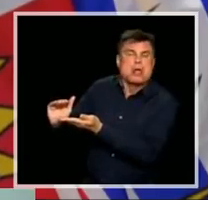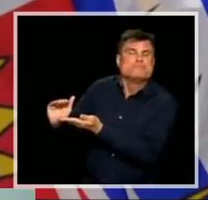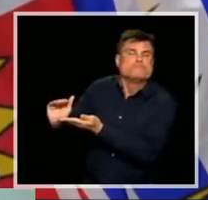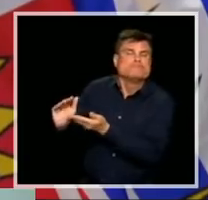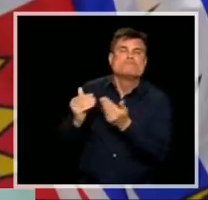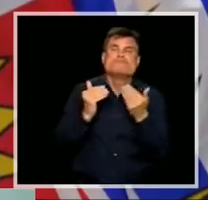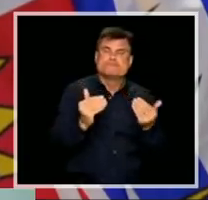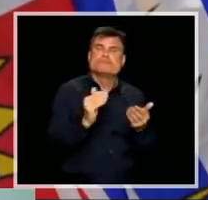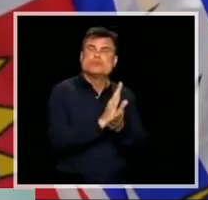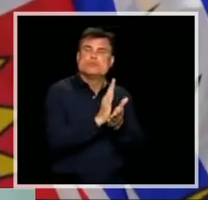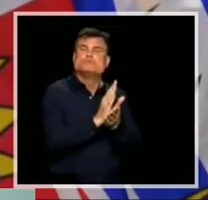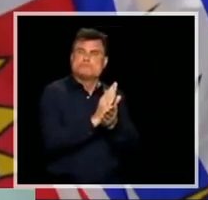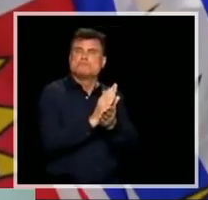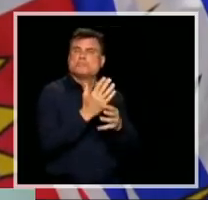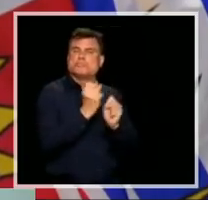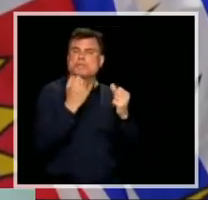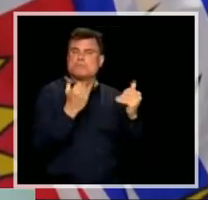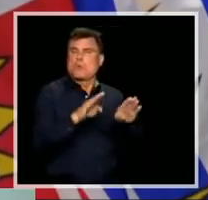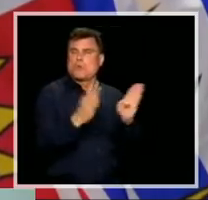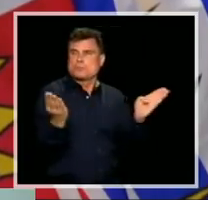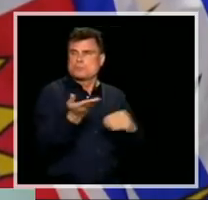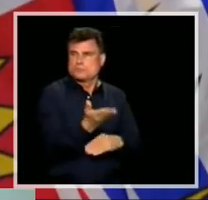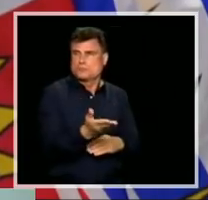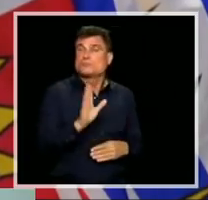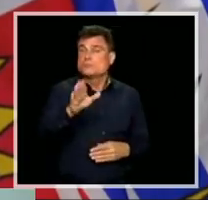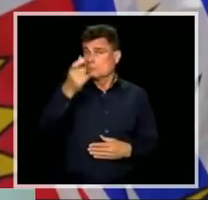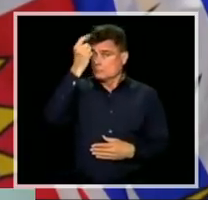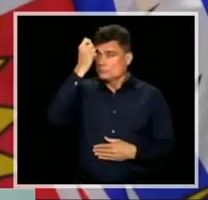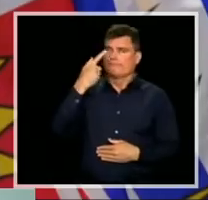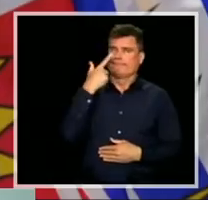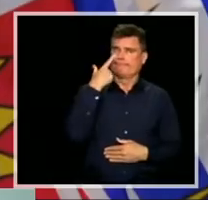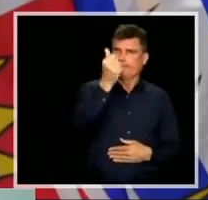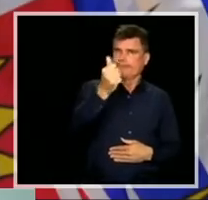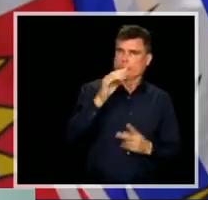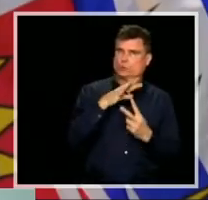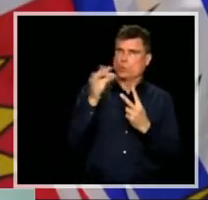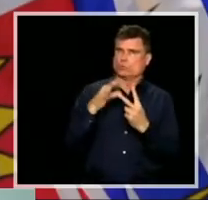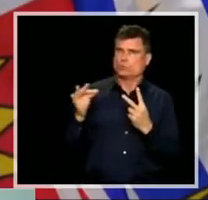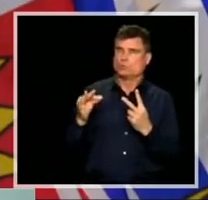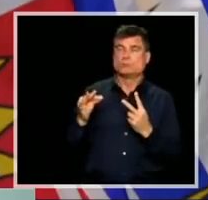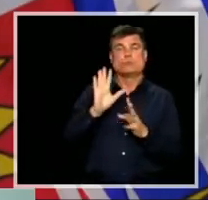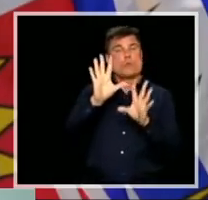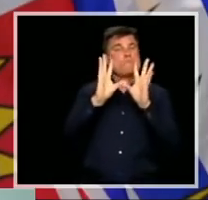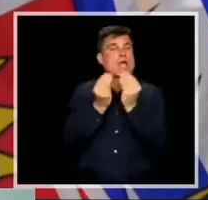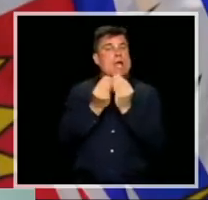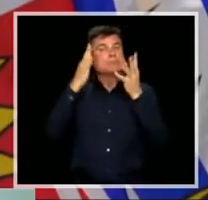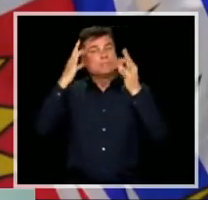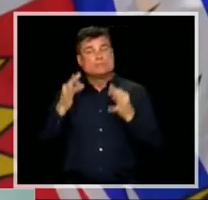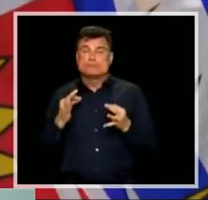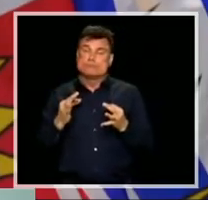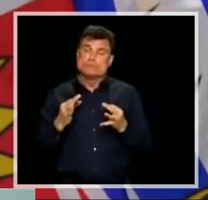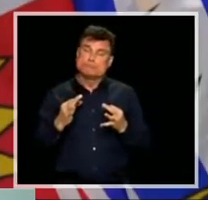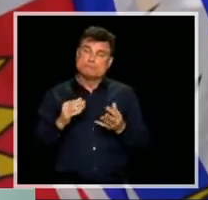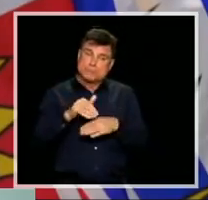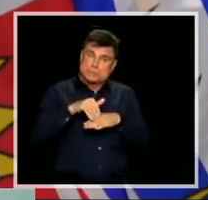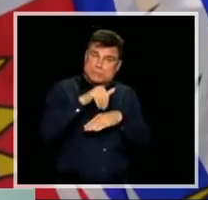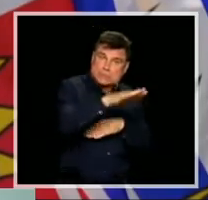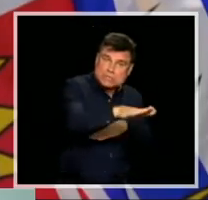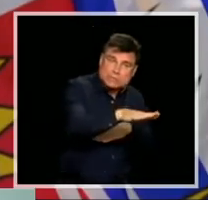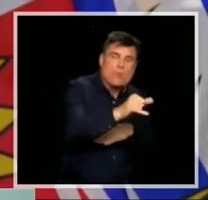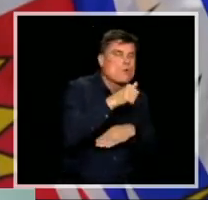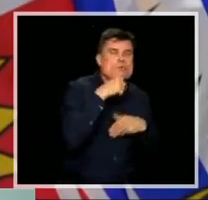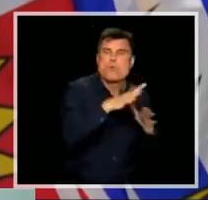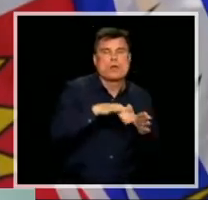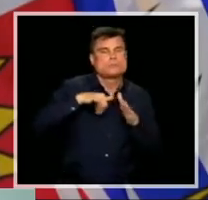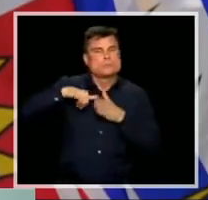place to ensure a safe restart next week. I know many parents are returning to work and also